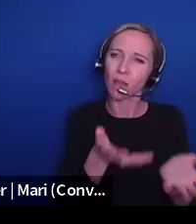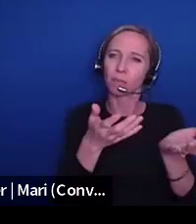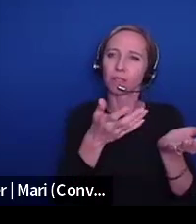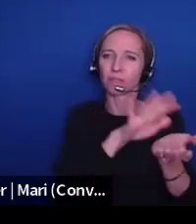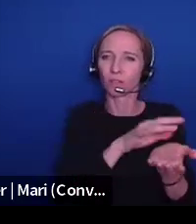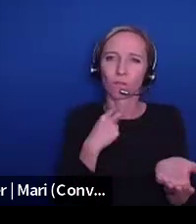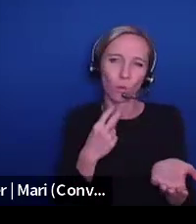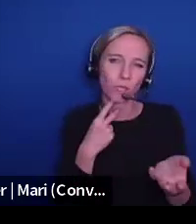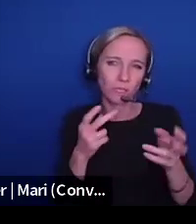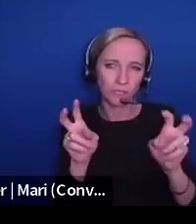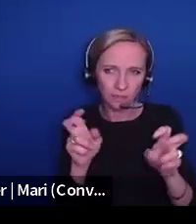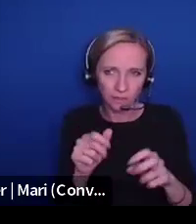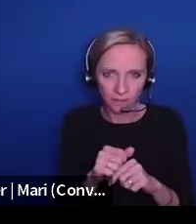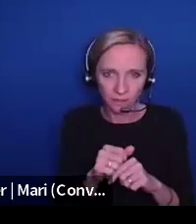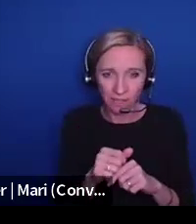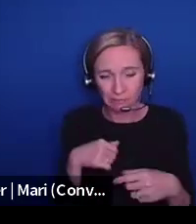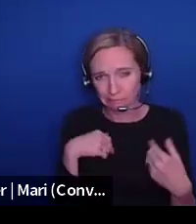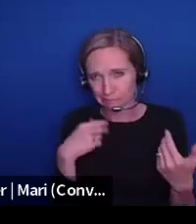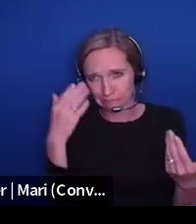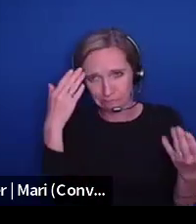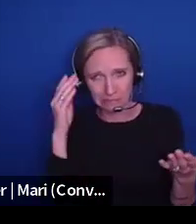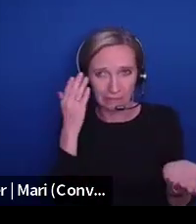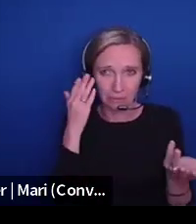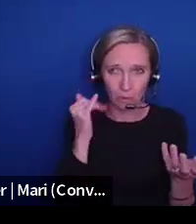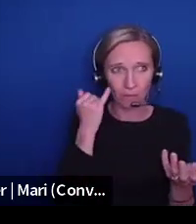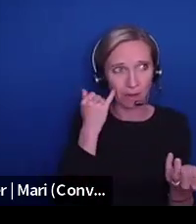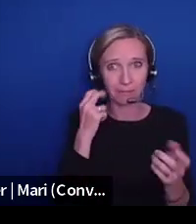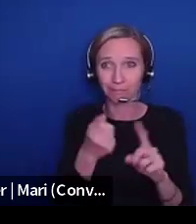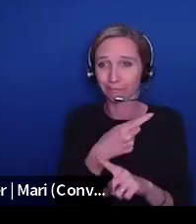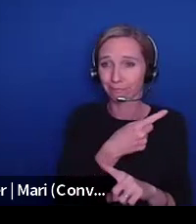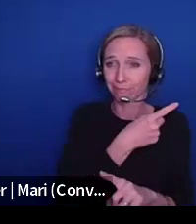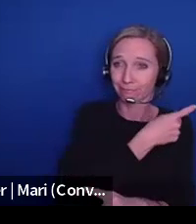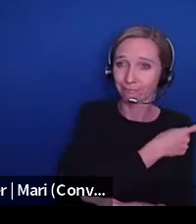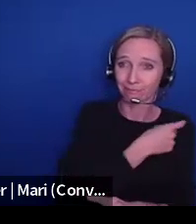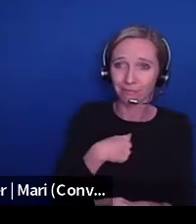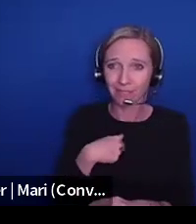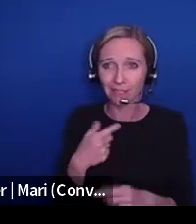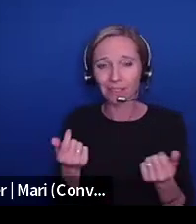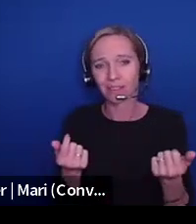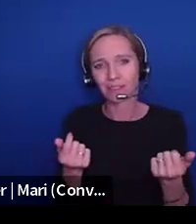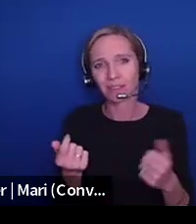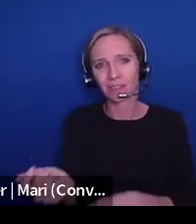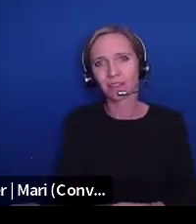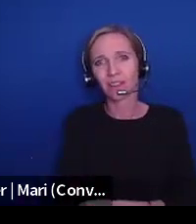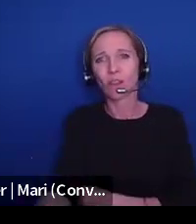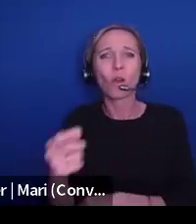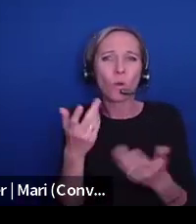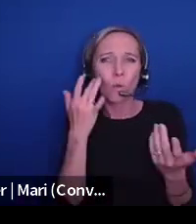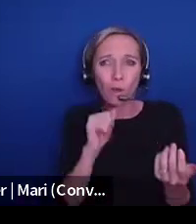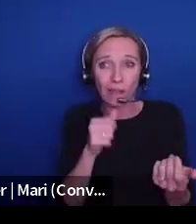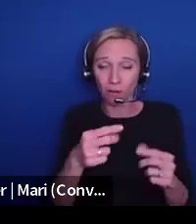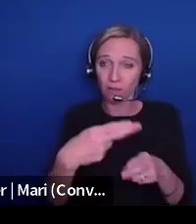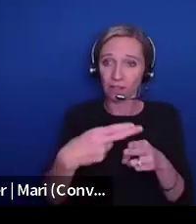voices. And I mean, I don't know if I'm stepping out of line. Why not just make the name of the